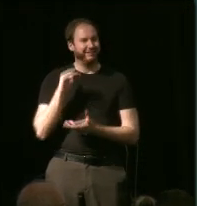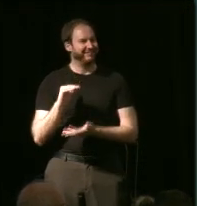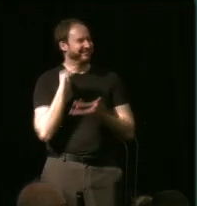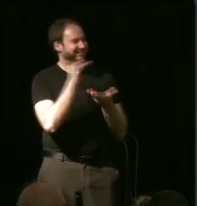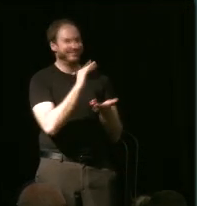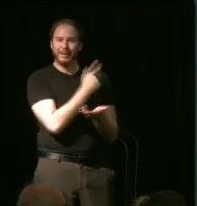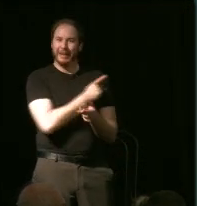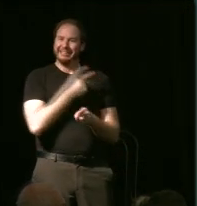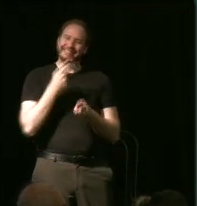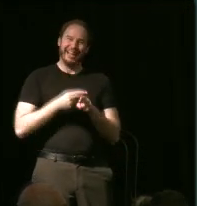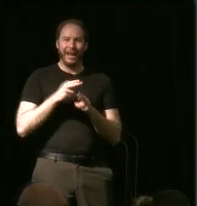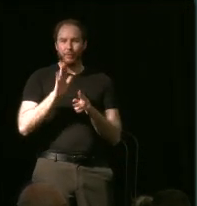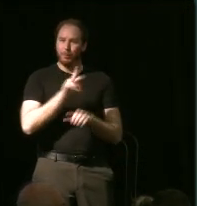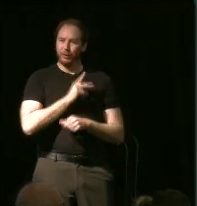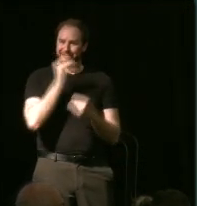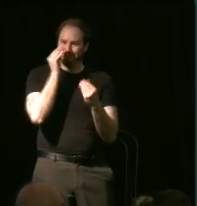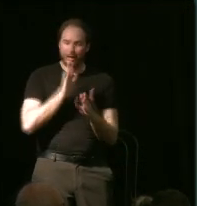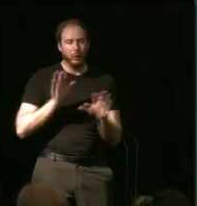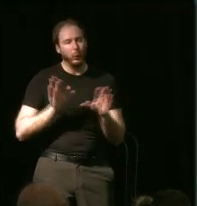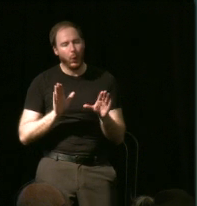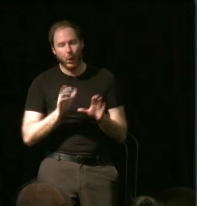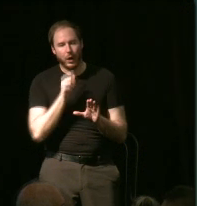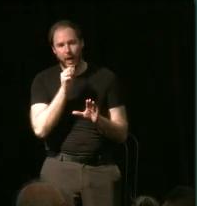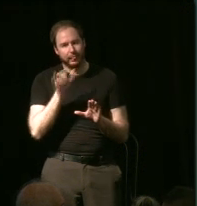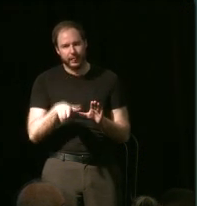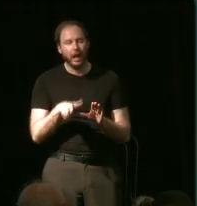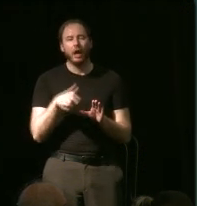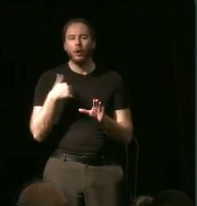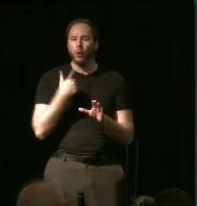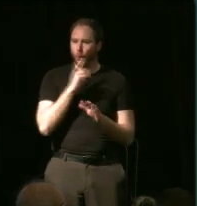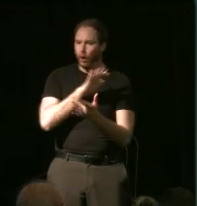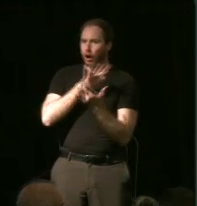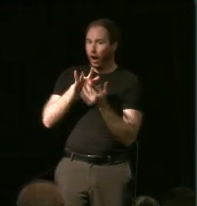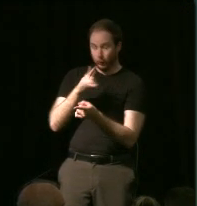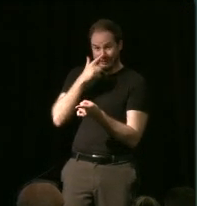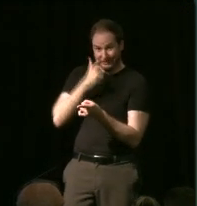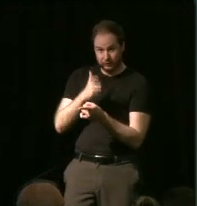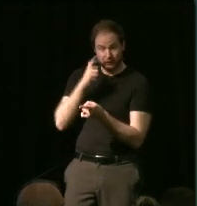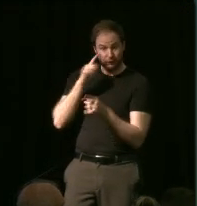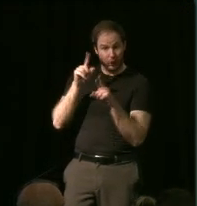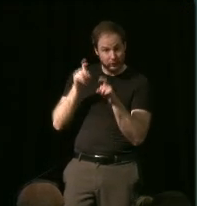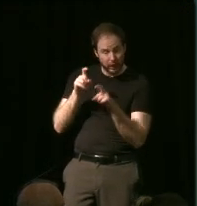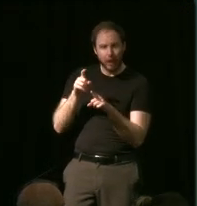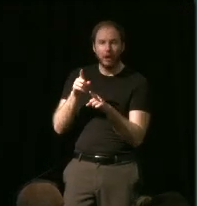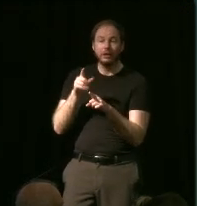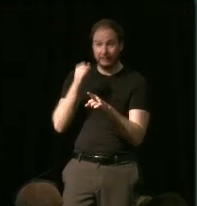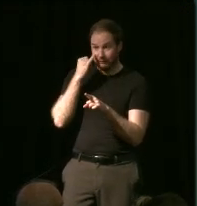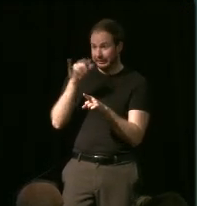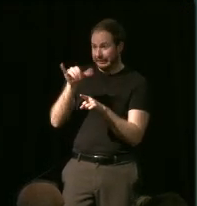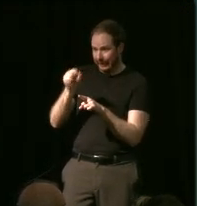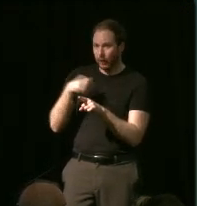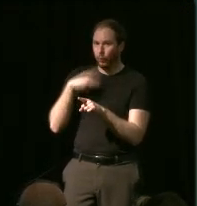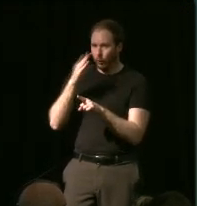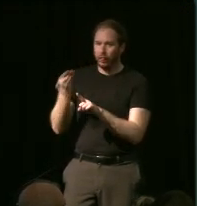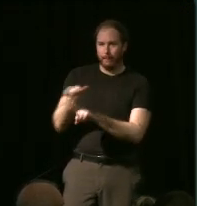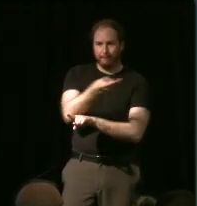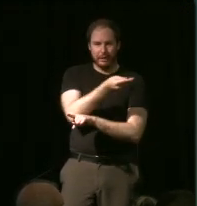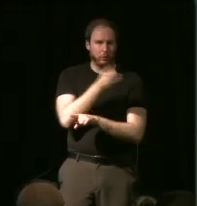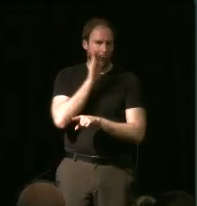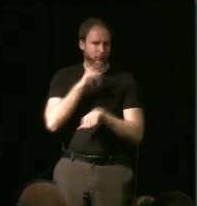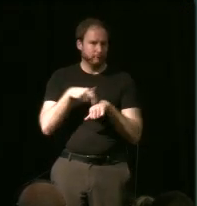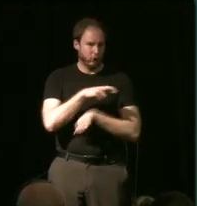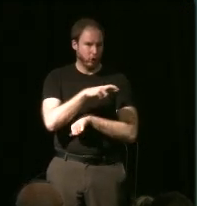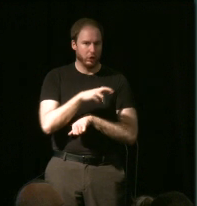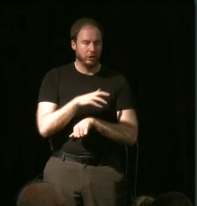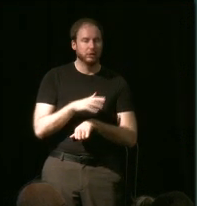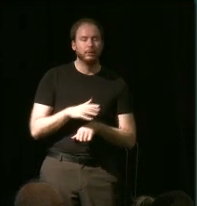patient names of people who might qualify for a study. We would always contact you directly and then put you in touch if you were interested. So